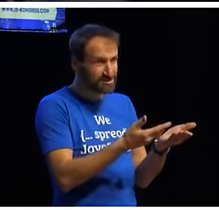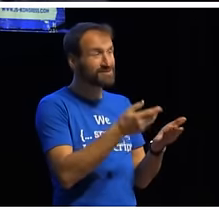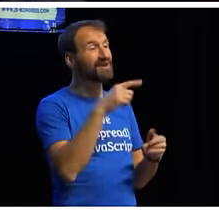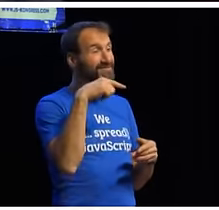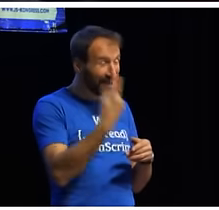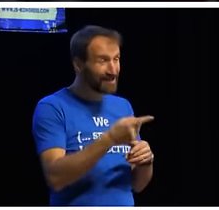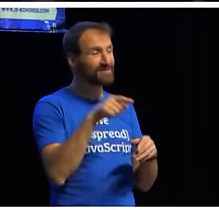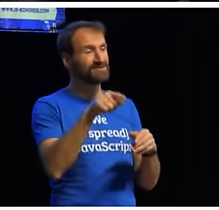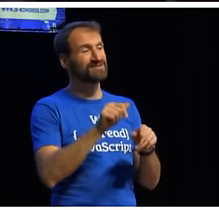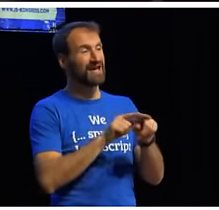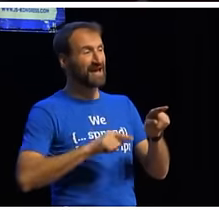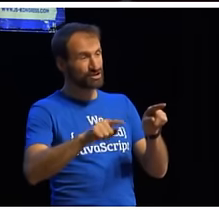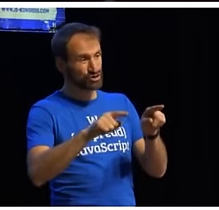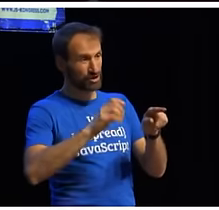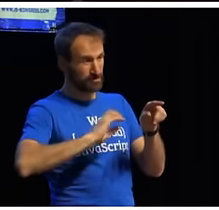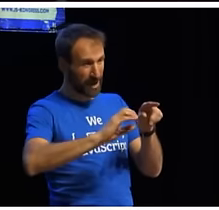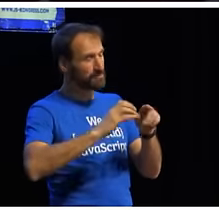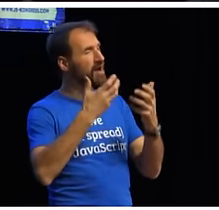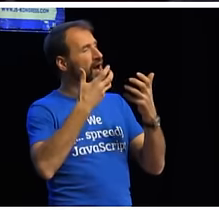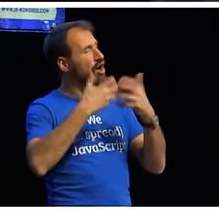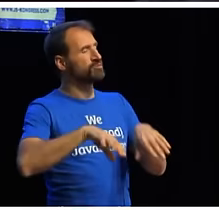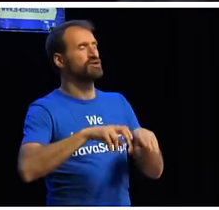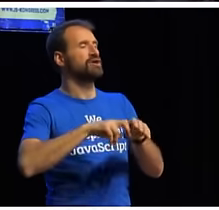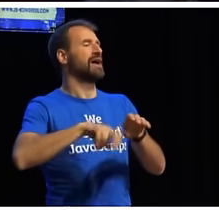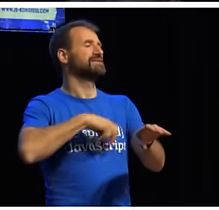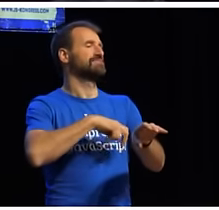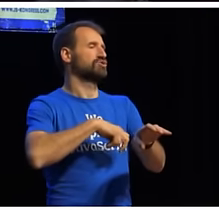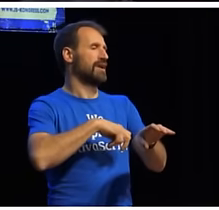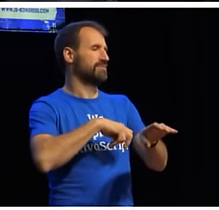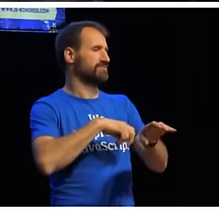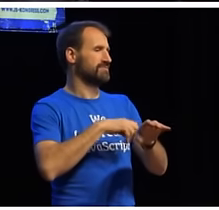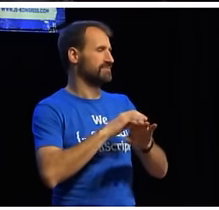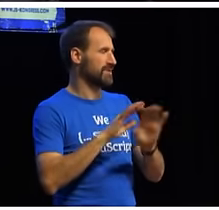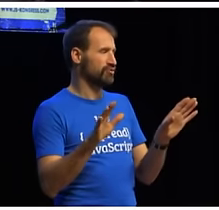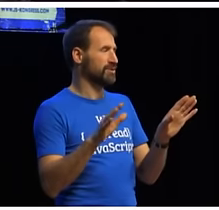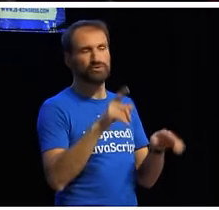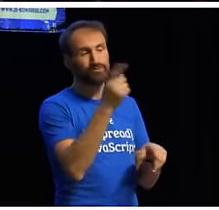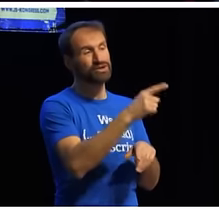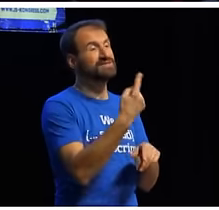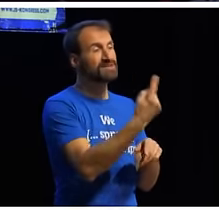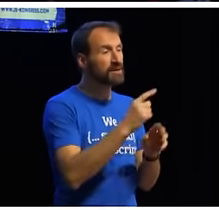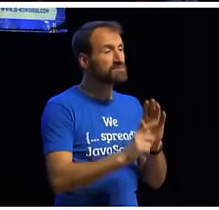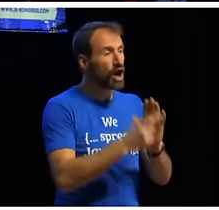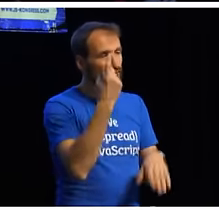unsubscribes automatically. So you don't have to call it by yourself.